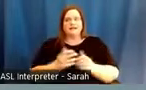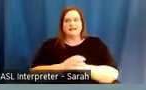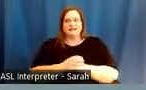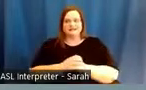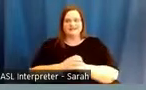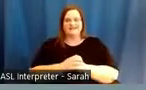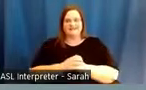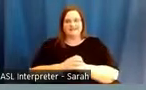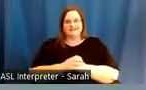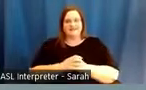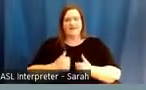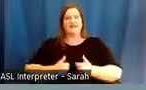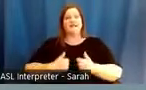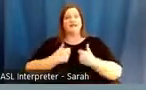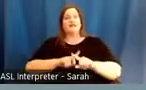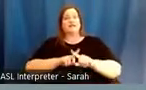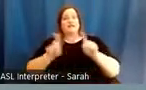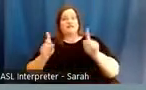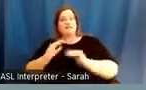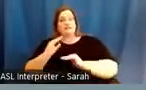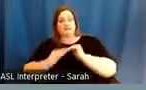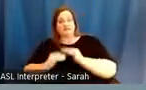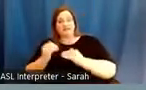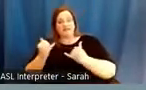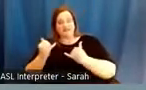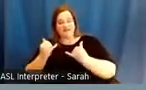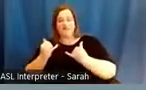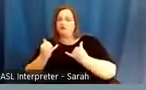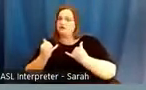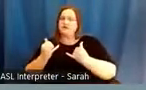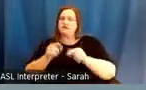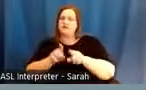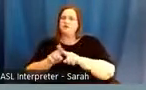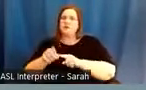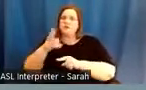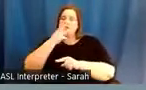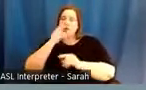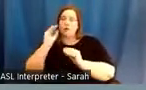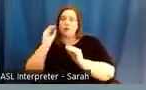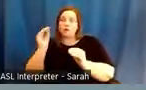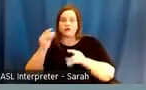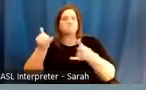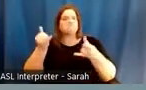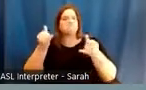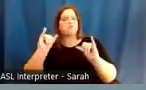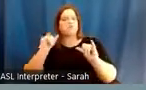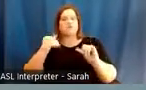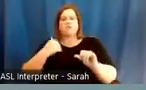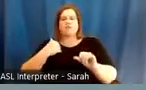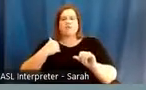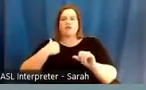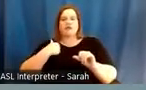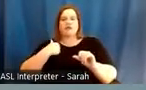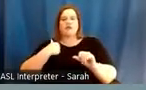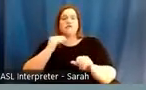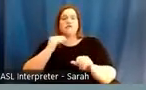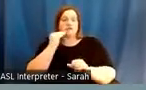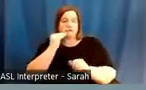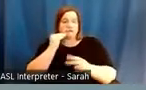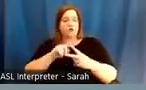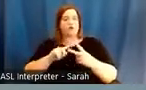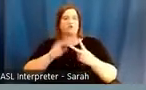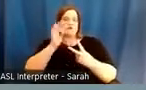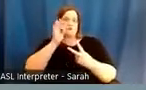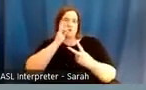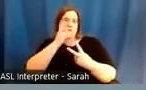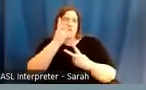I live in a different building now, but it also is smoke-free, yet I still have both tobacco and marijuana smoke in